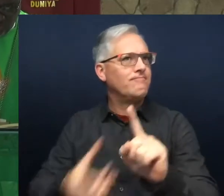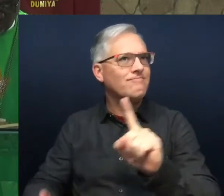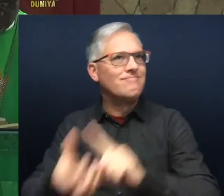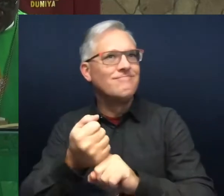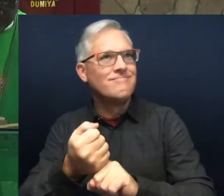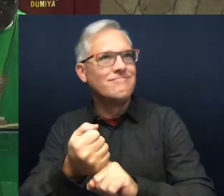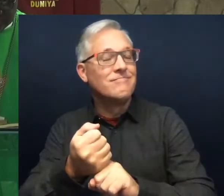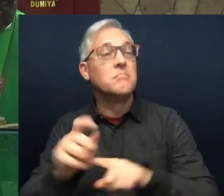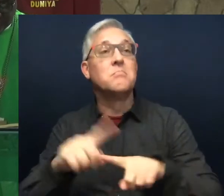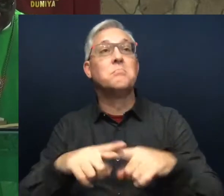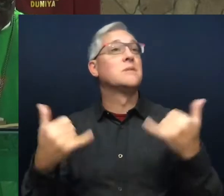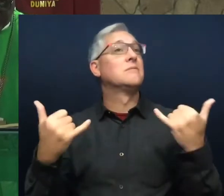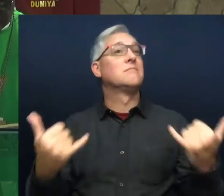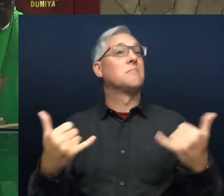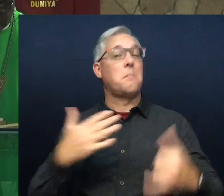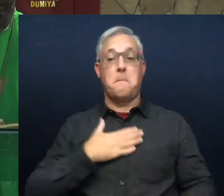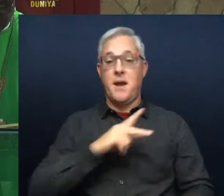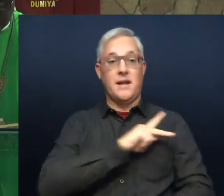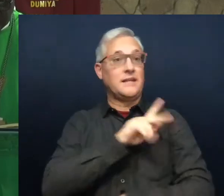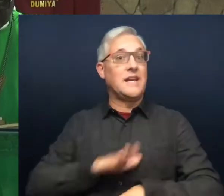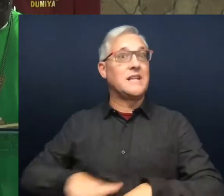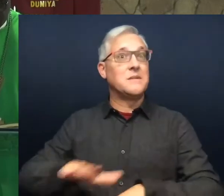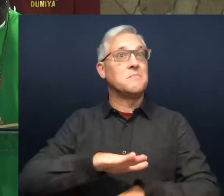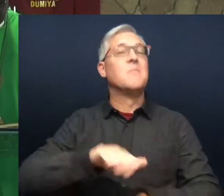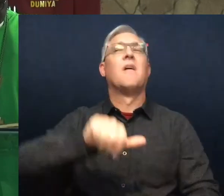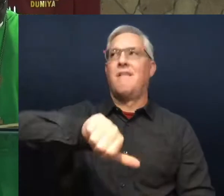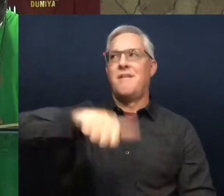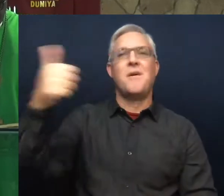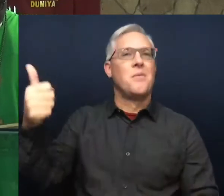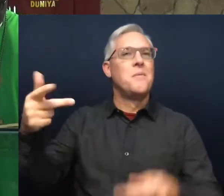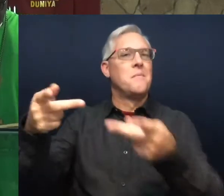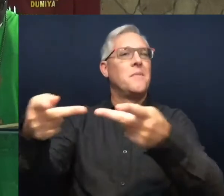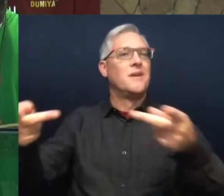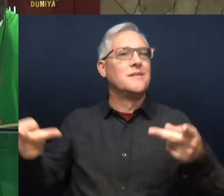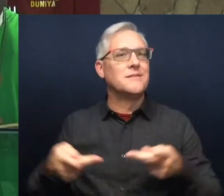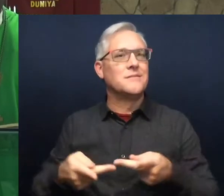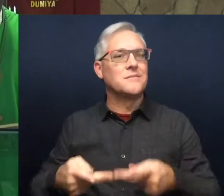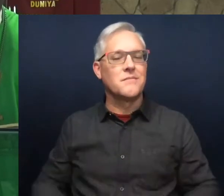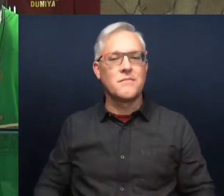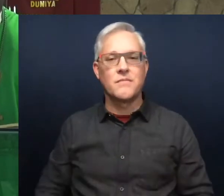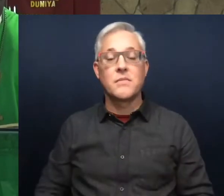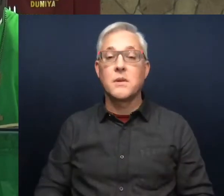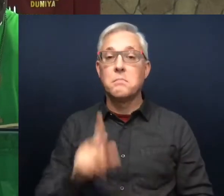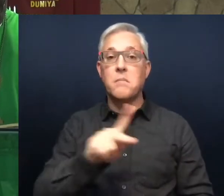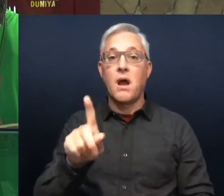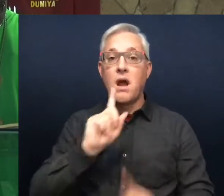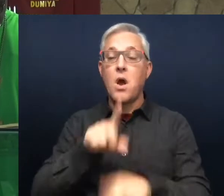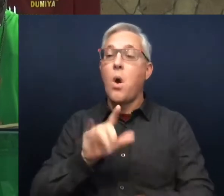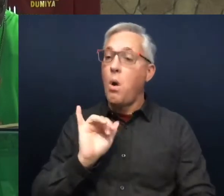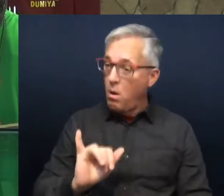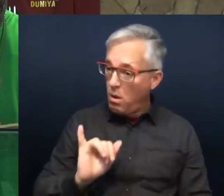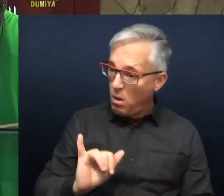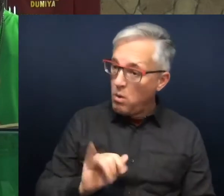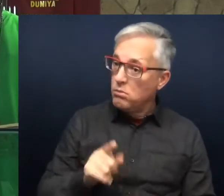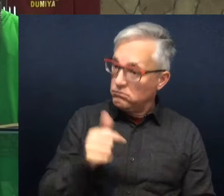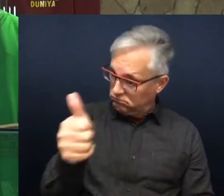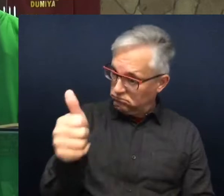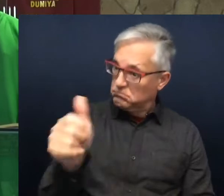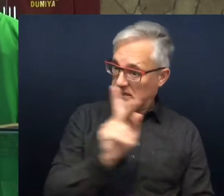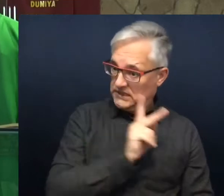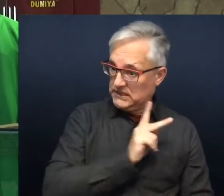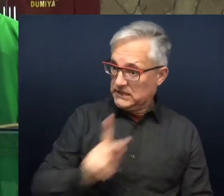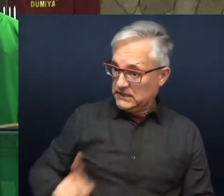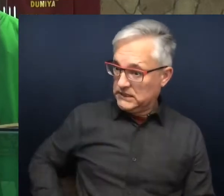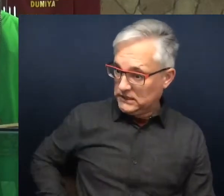But now my kingdom is from another place." "You are a king then," said